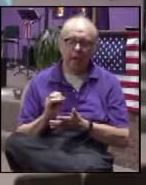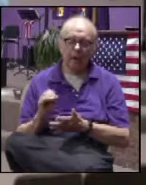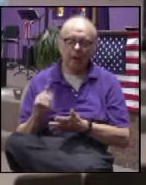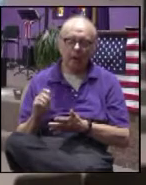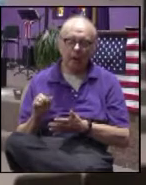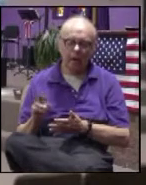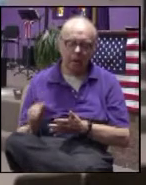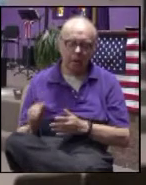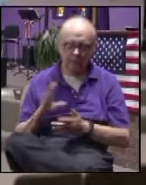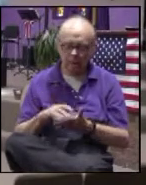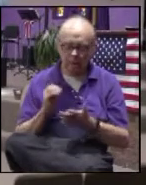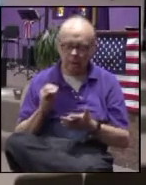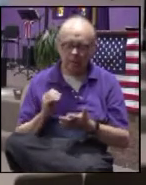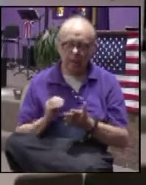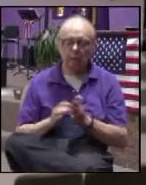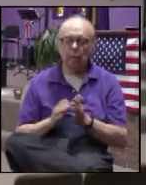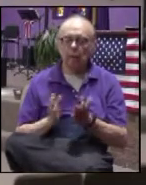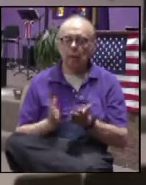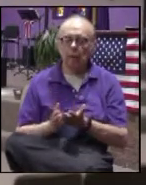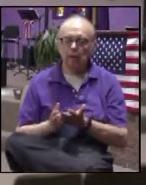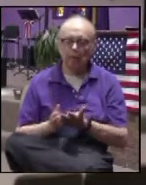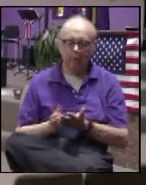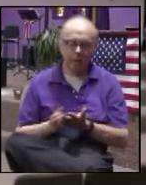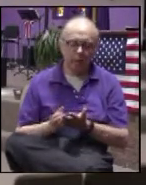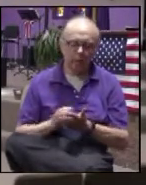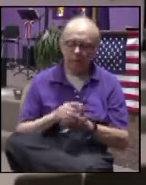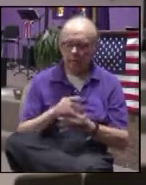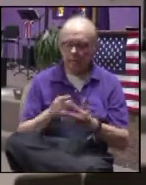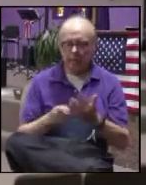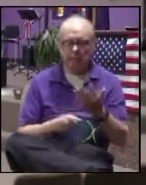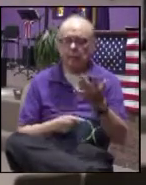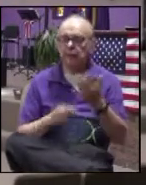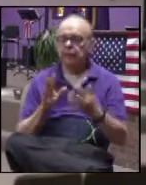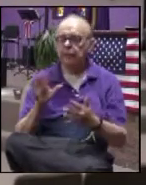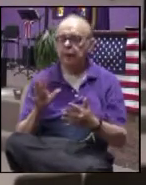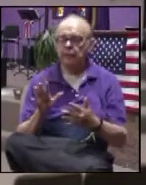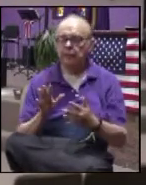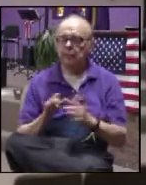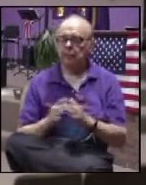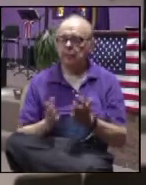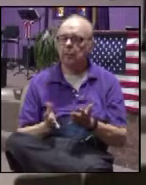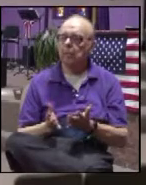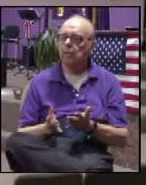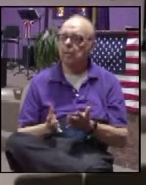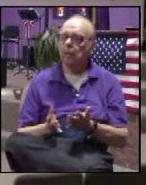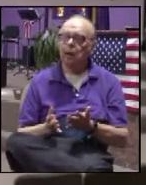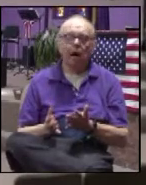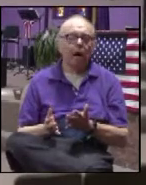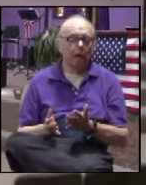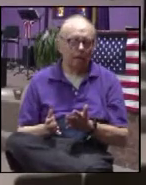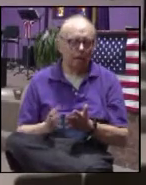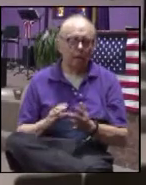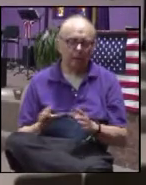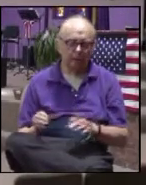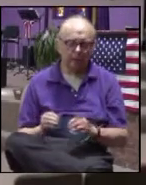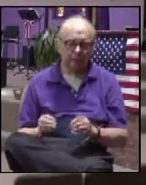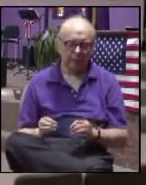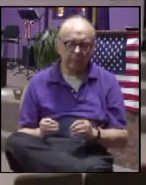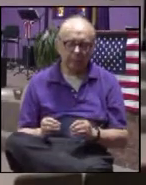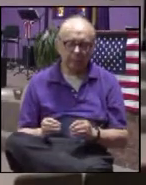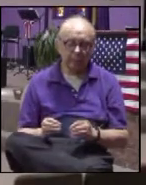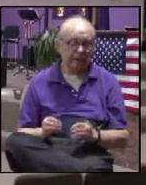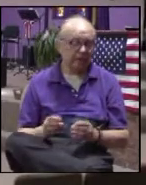and you can learn the Bible, Genesis, Exodus, Leviticus, Numbers, and Deuteronomy, and bail